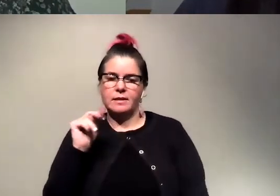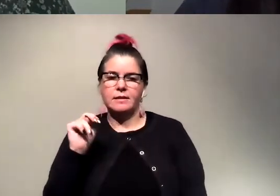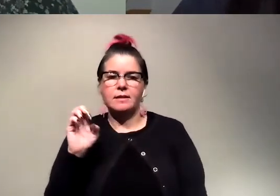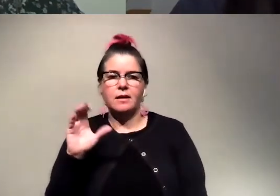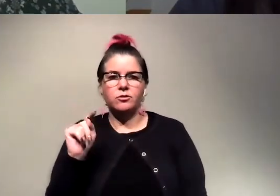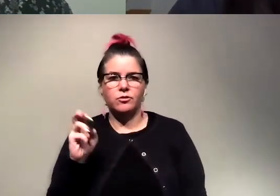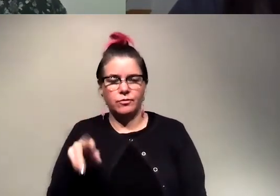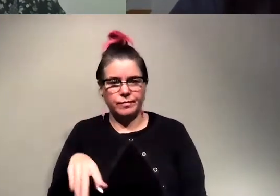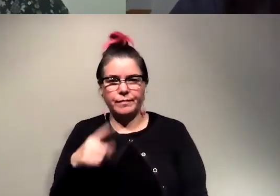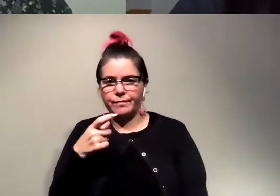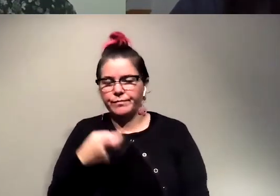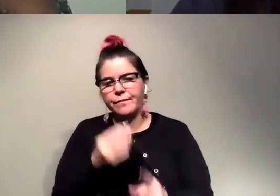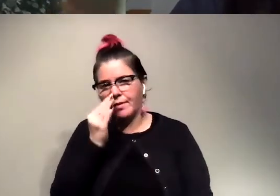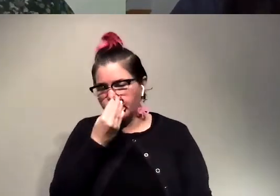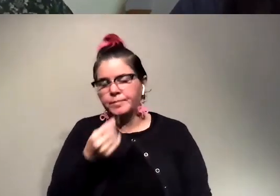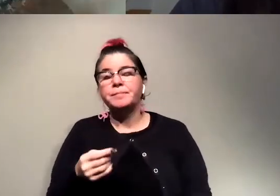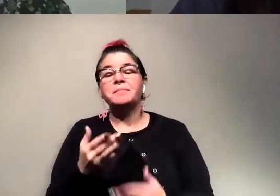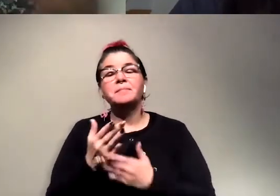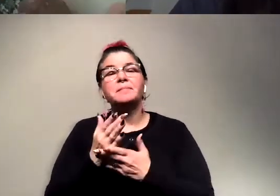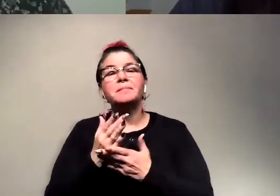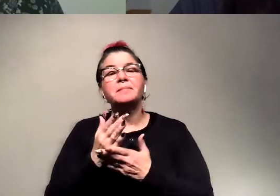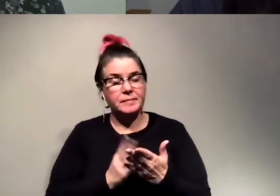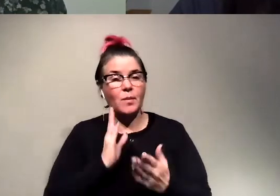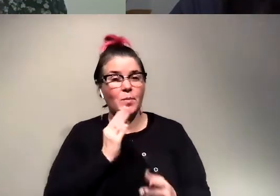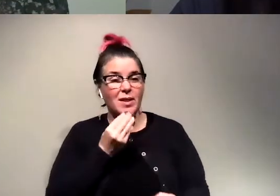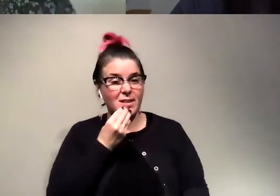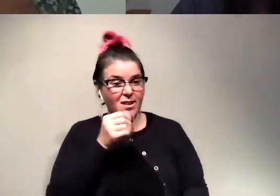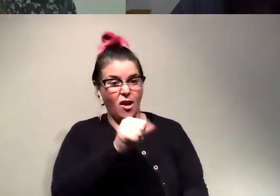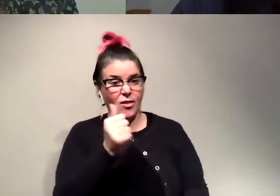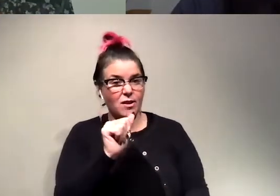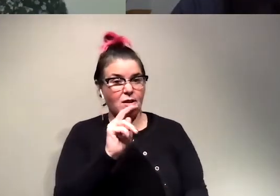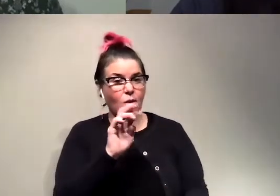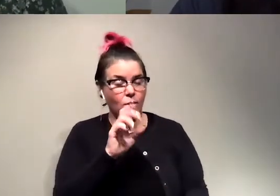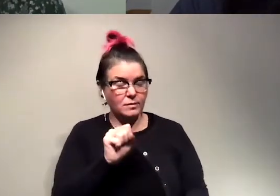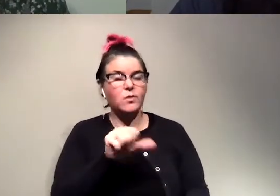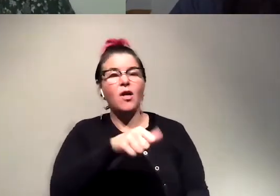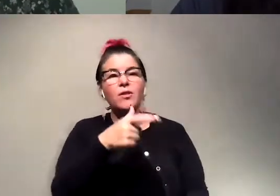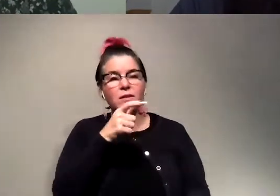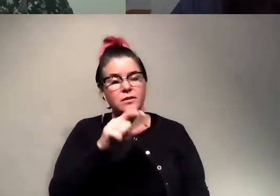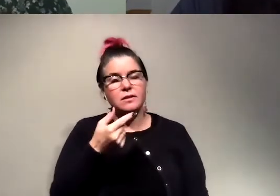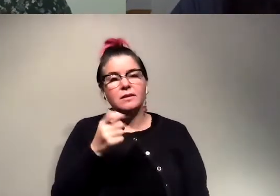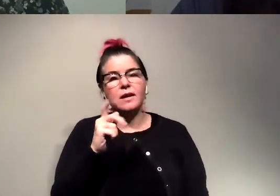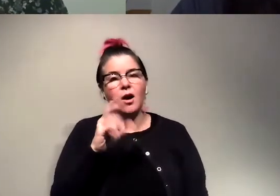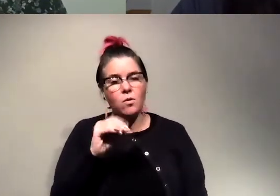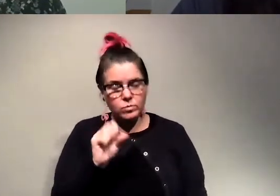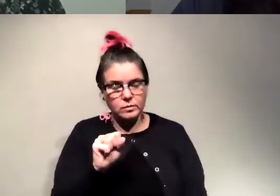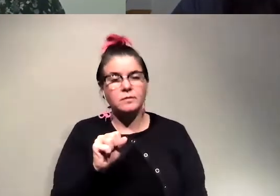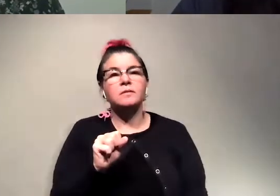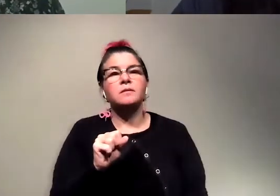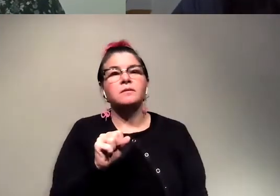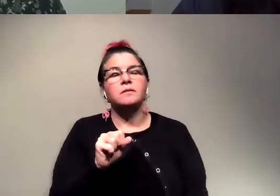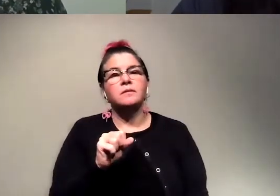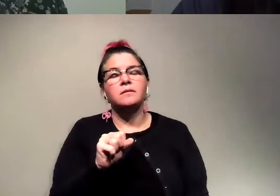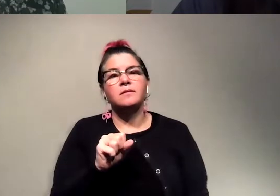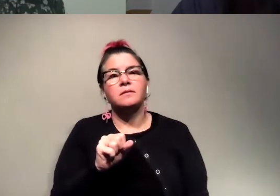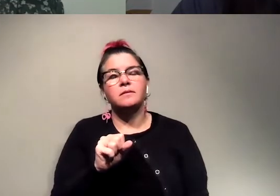And some anoles, like I said, they will eat other anoles, but they also eat other lizards like geckos. And some